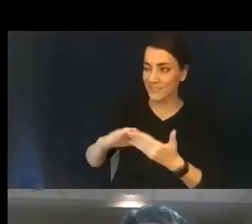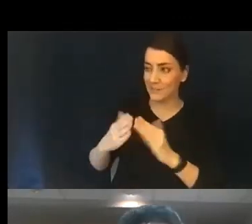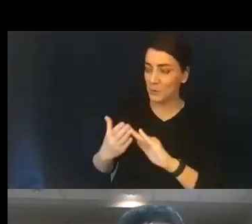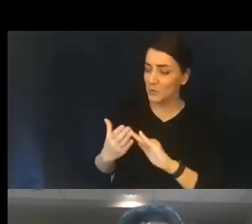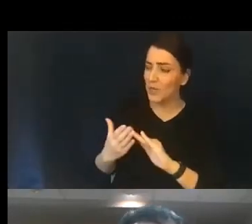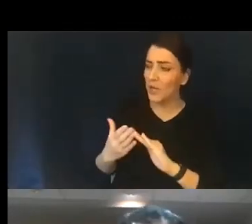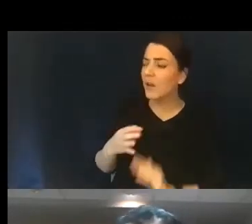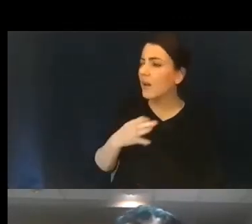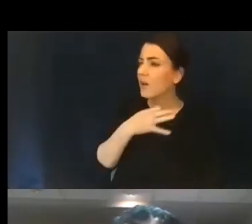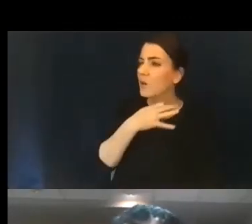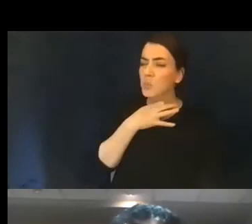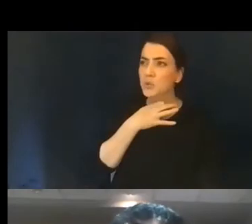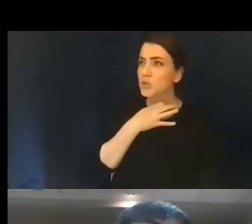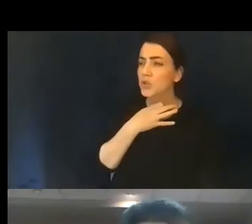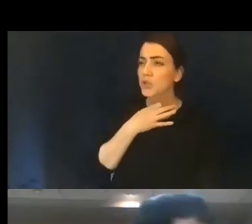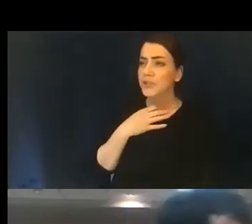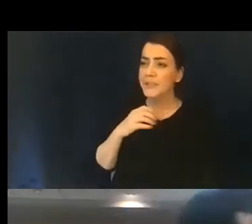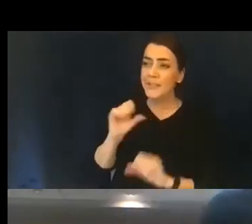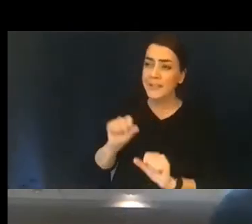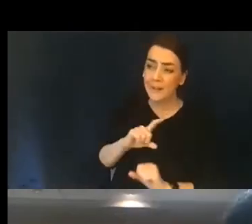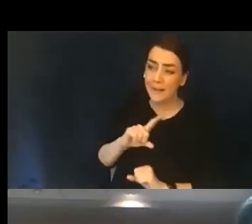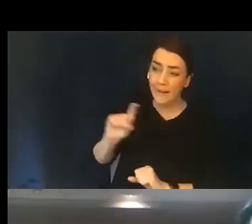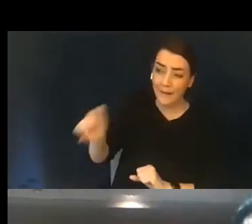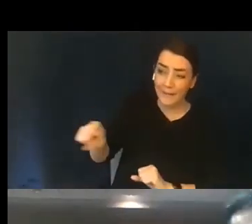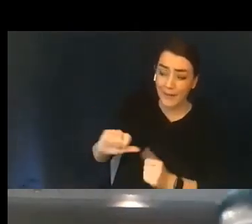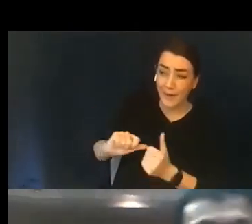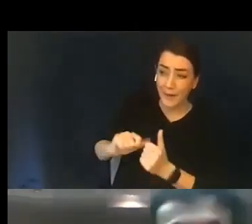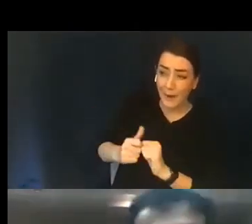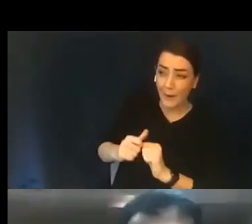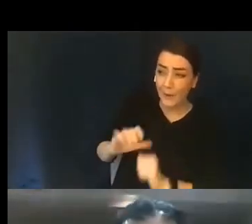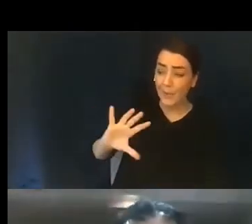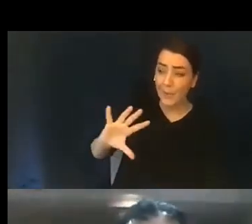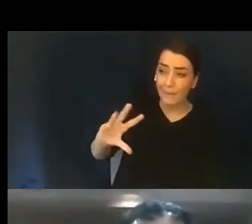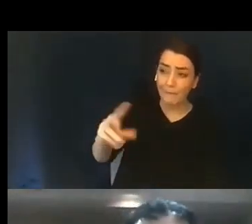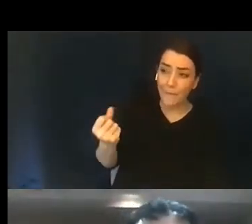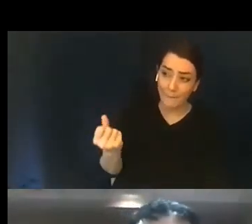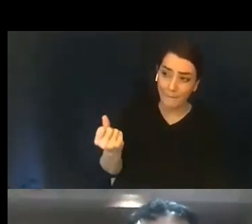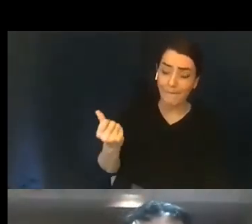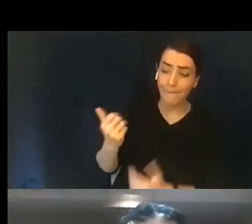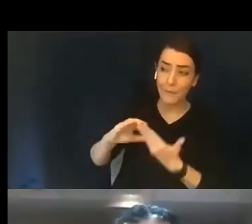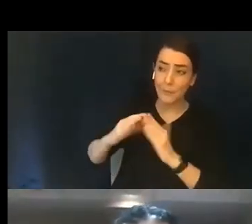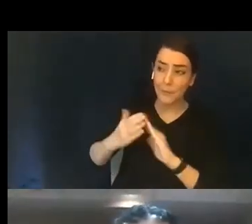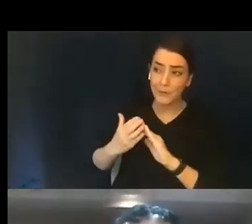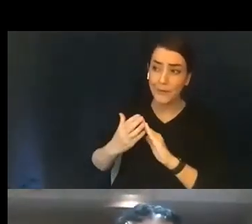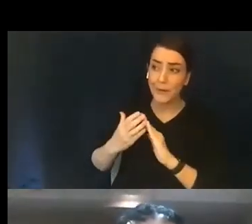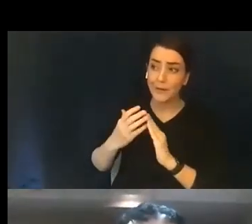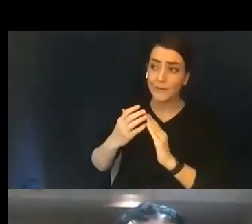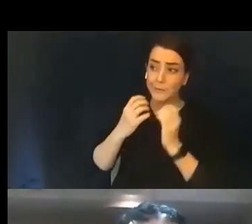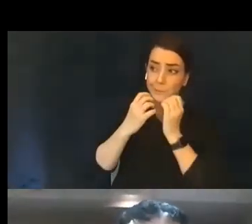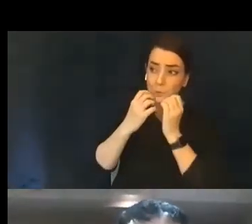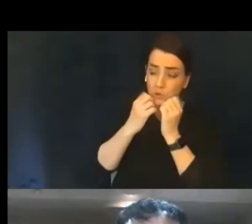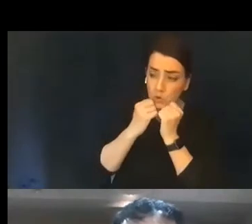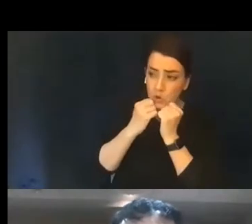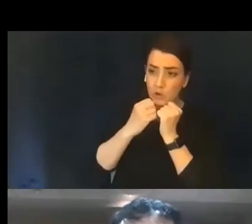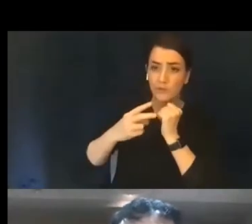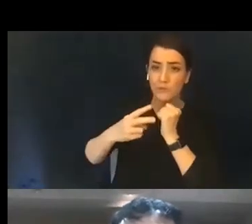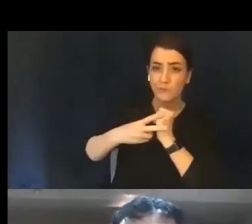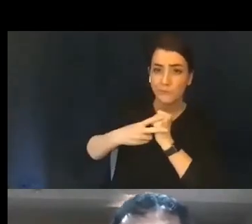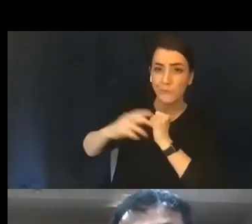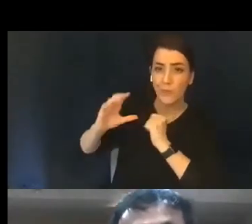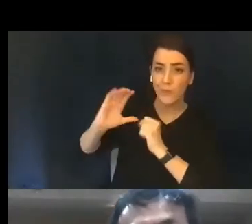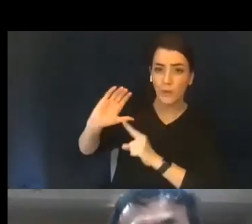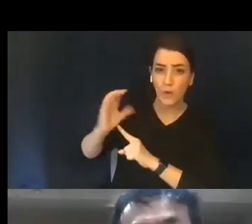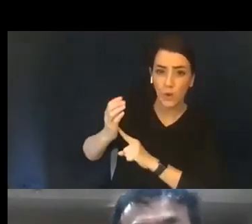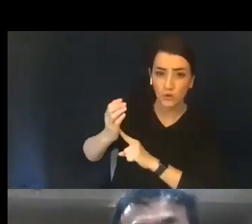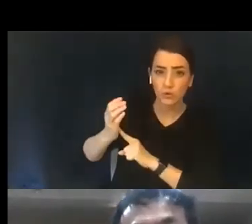about how the Khmer community has preserved some of their culture and traditions in Minnesota,